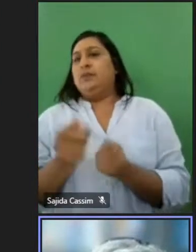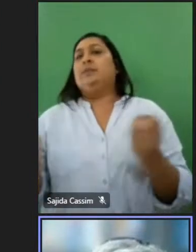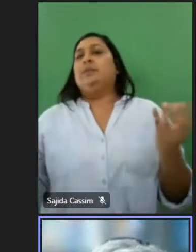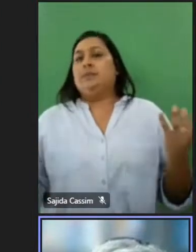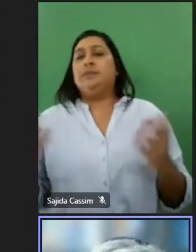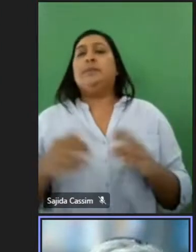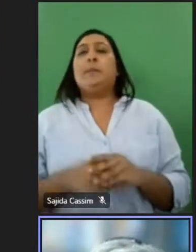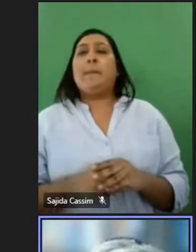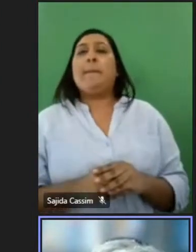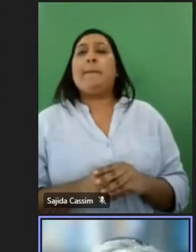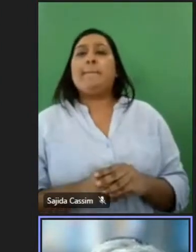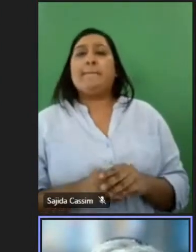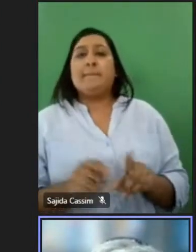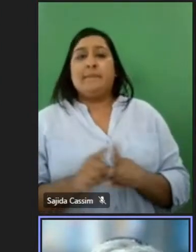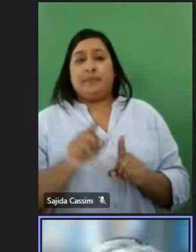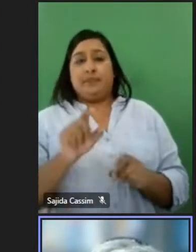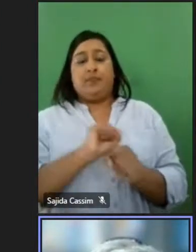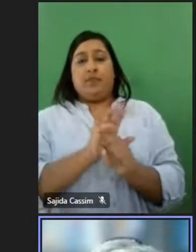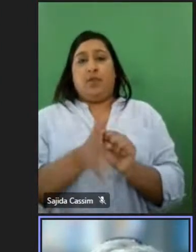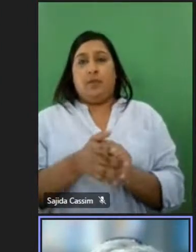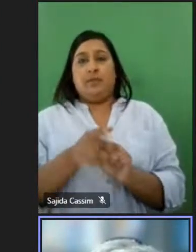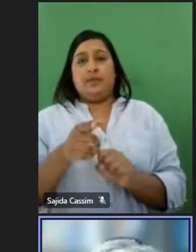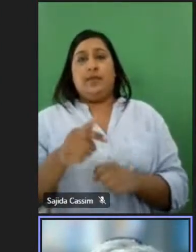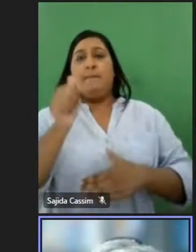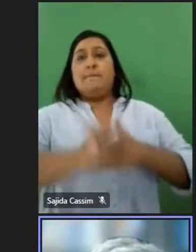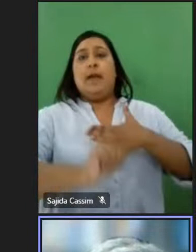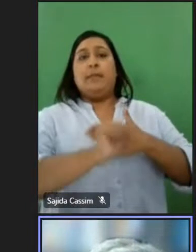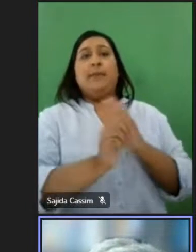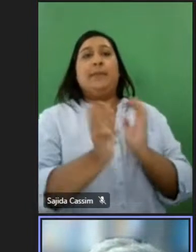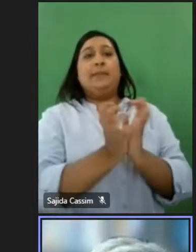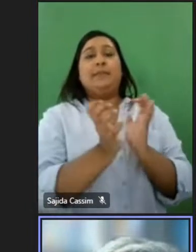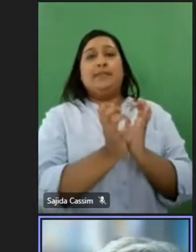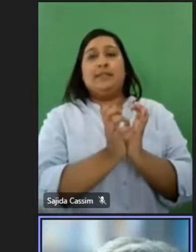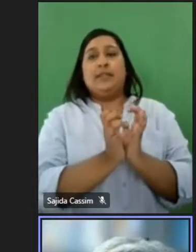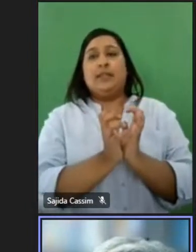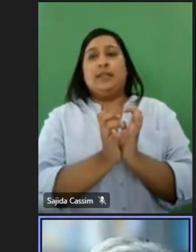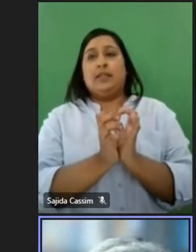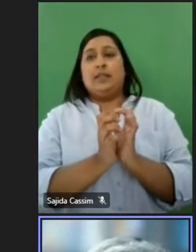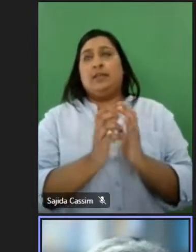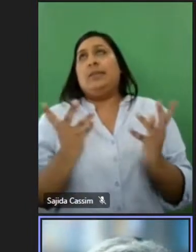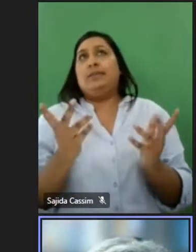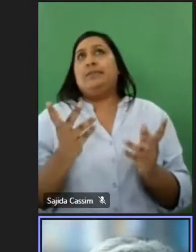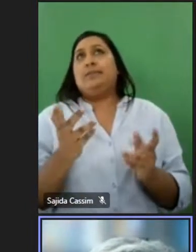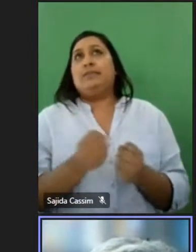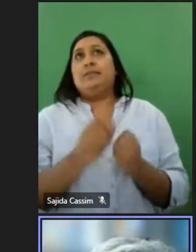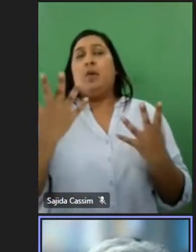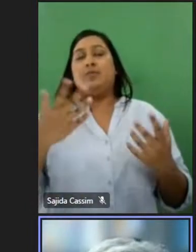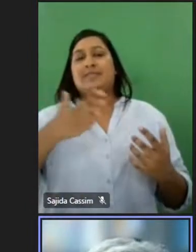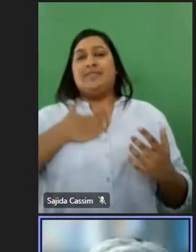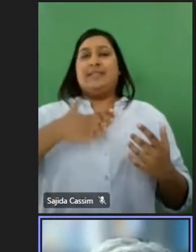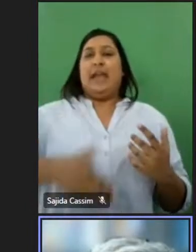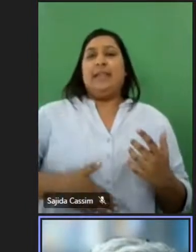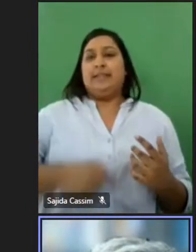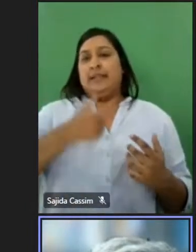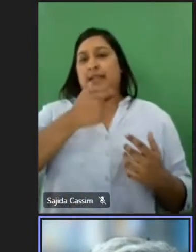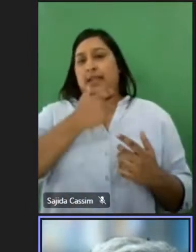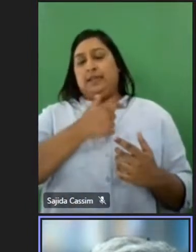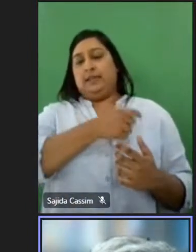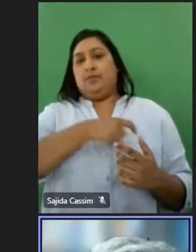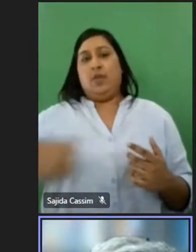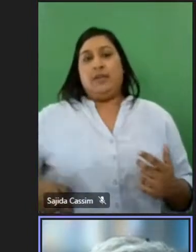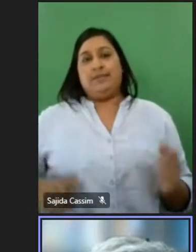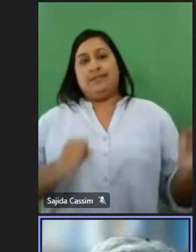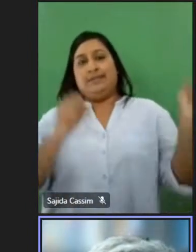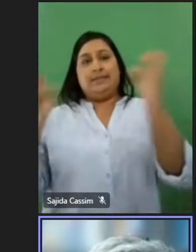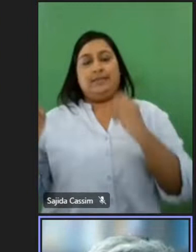Communication about coronavirus and the monthly meetings monthly on Sundays seem to be inadequate for certain